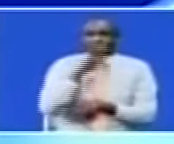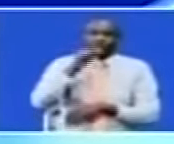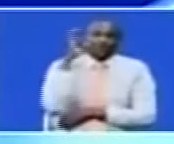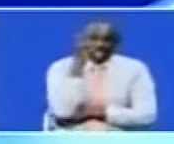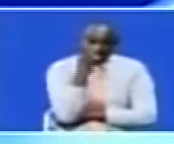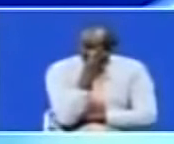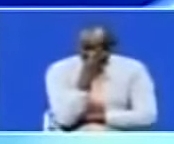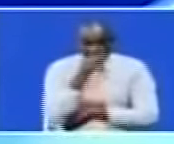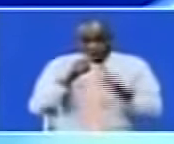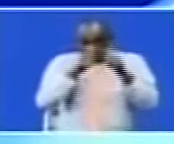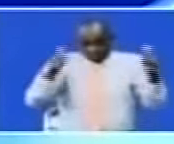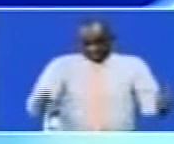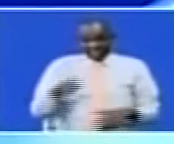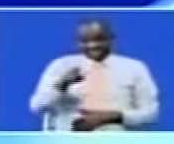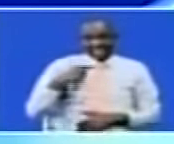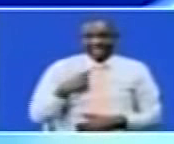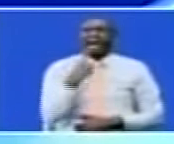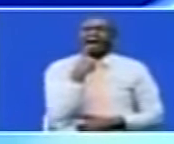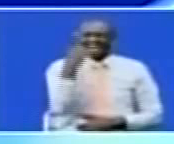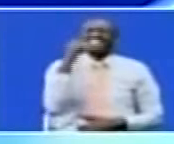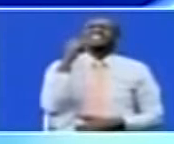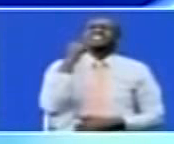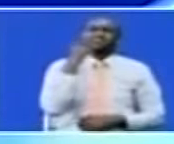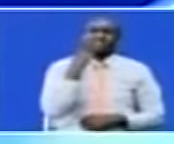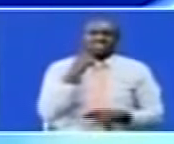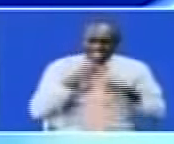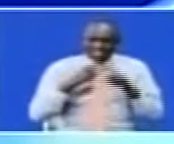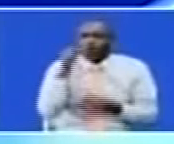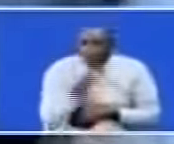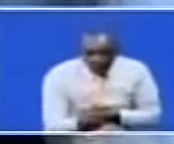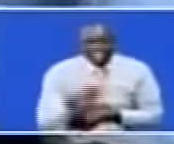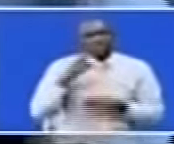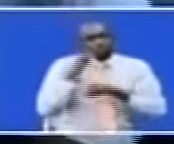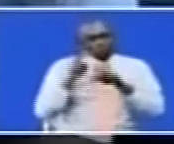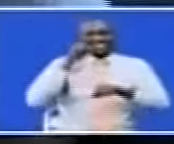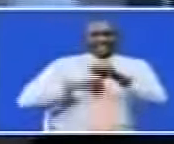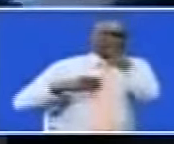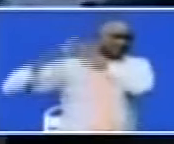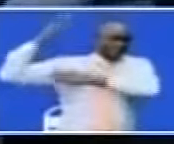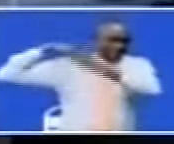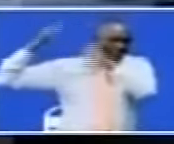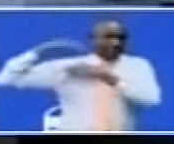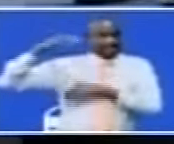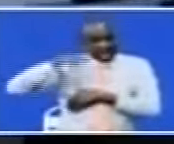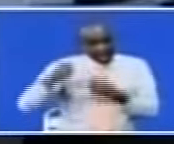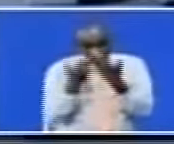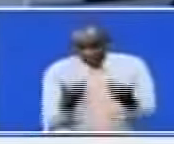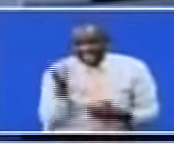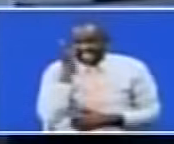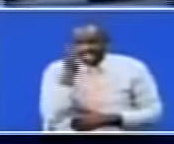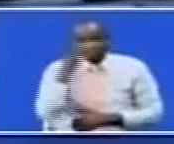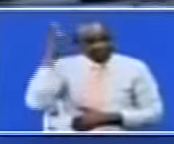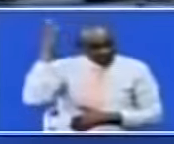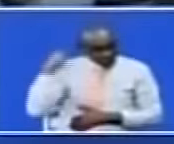Nyeri. The altar, which is over 100 years old, is the same one that was used during the historic beatification of Sister